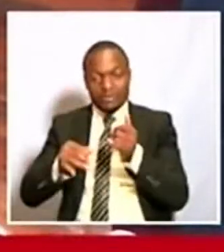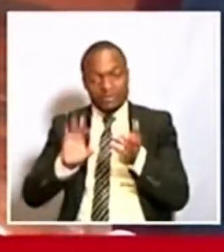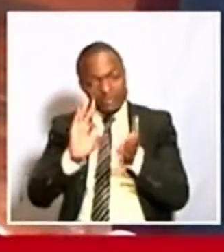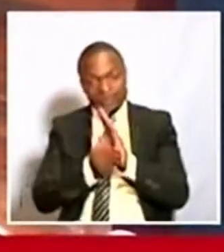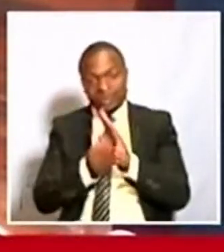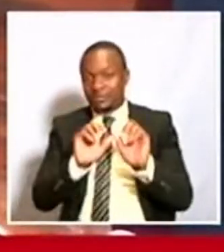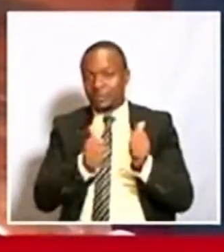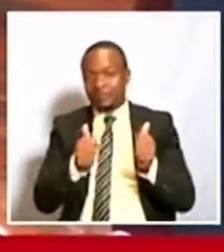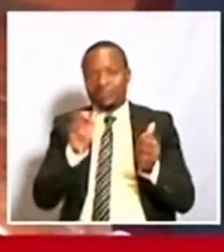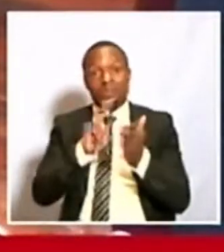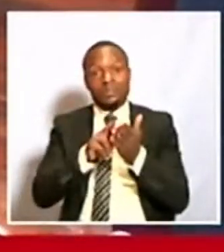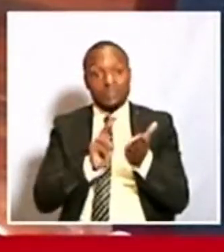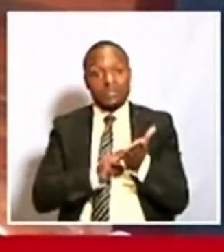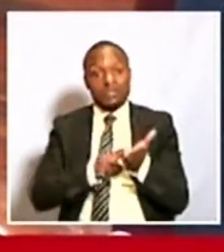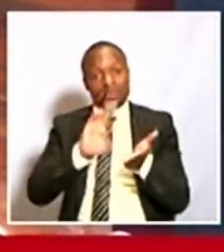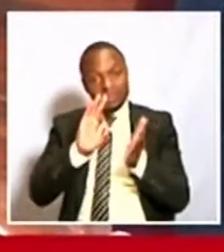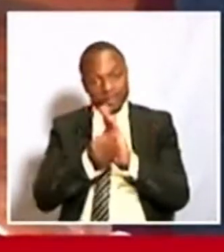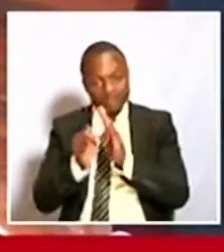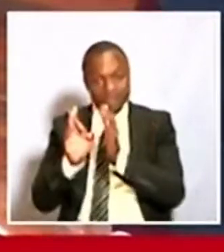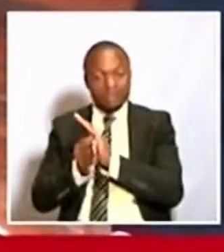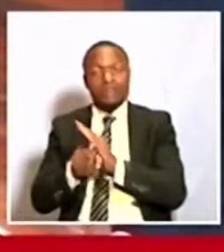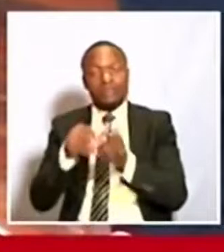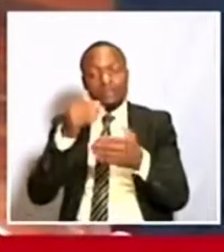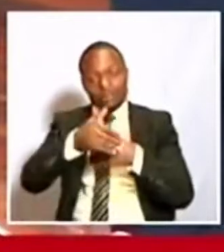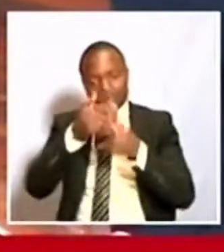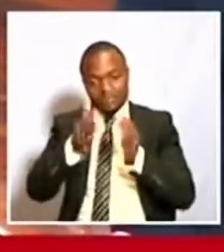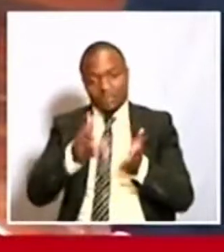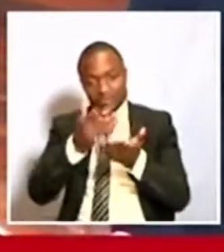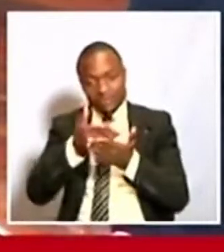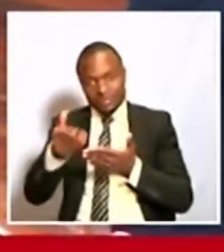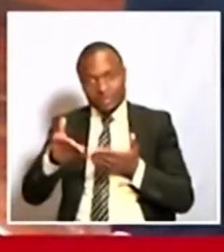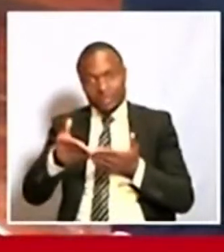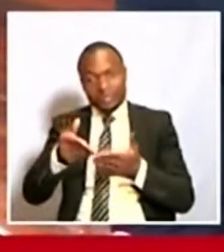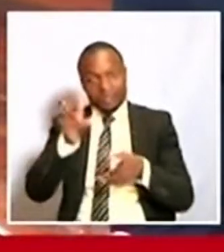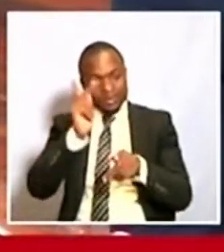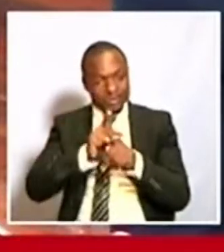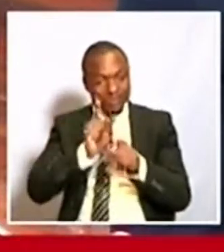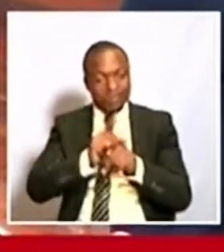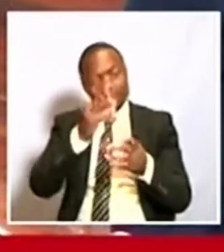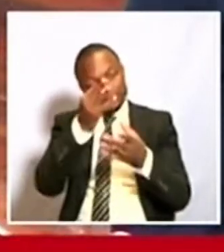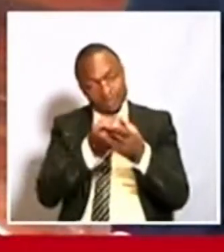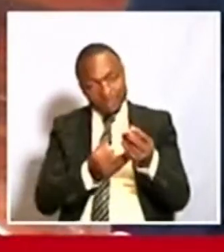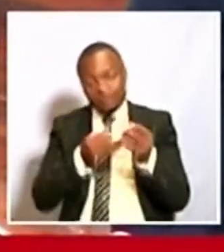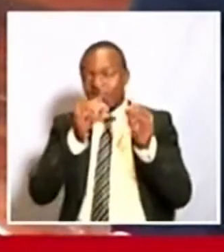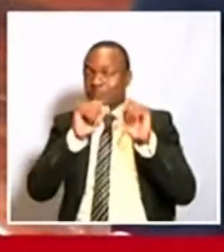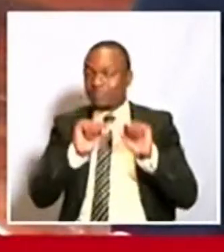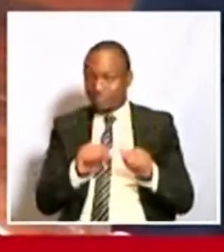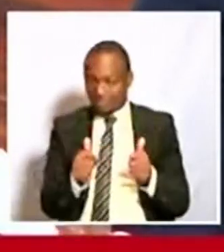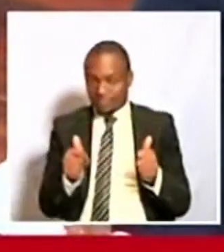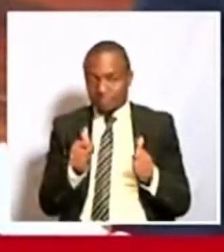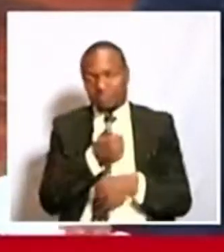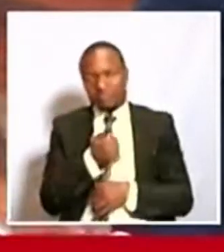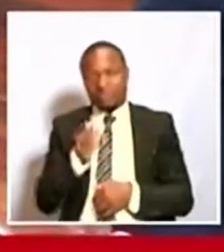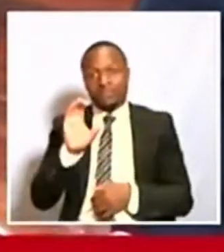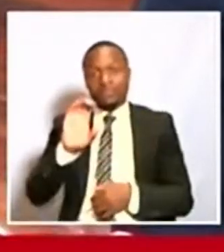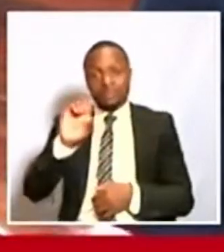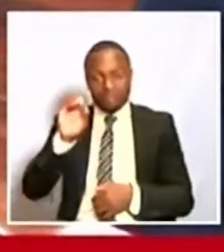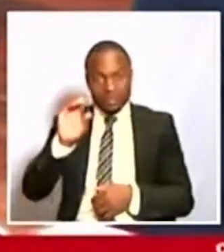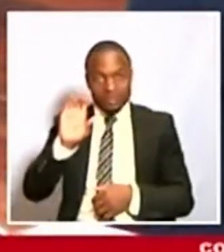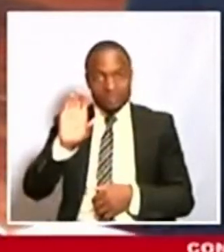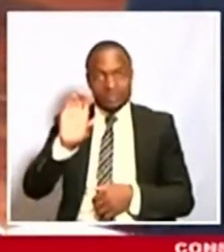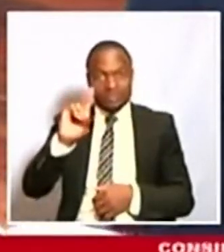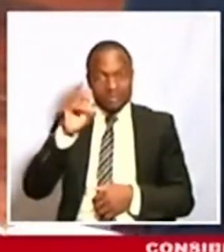wishes to report that filing cabinets have been procured to secure all the application forms and all the other CDF